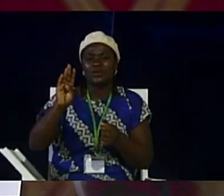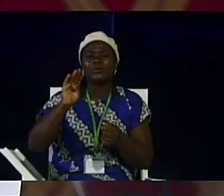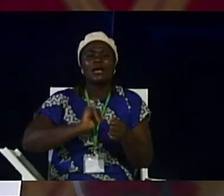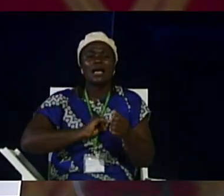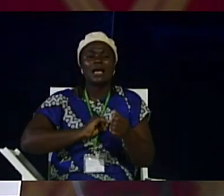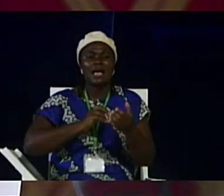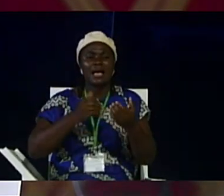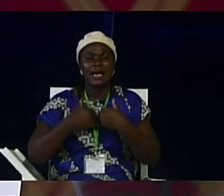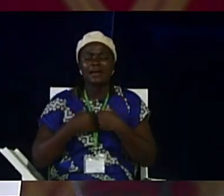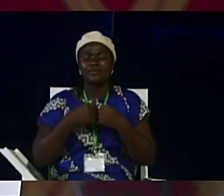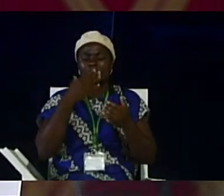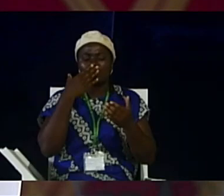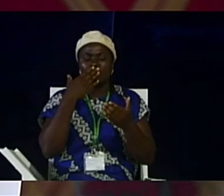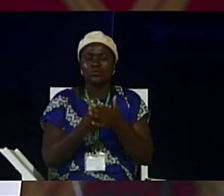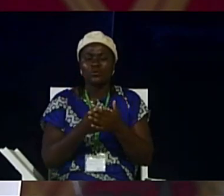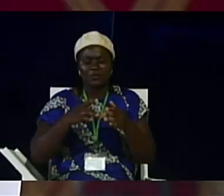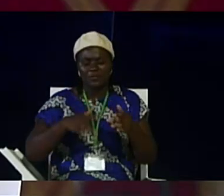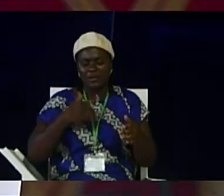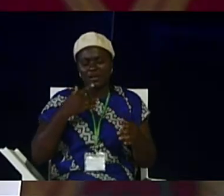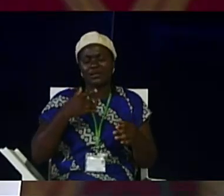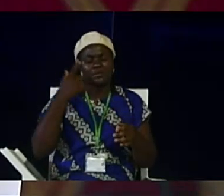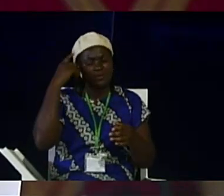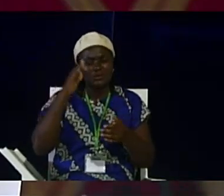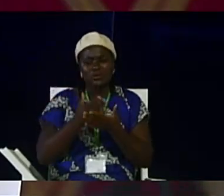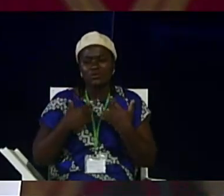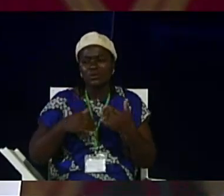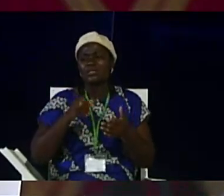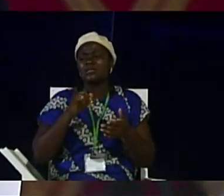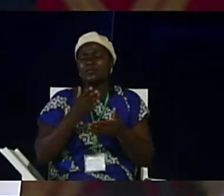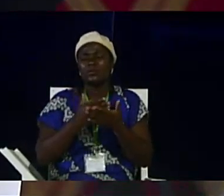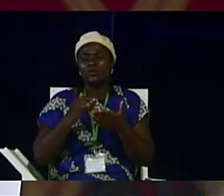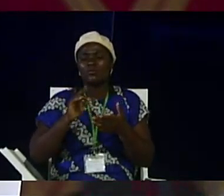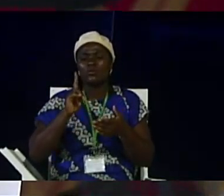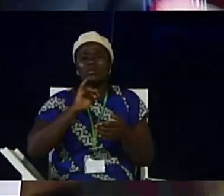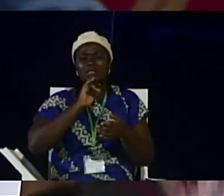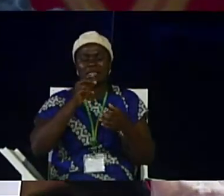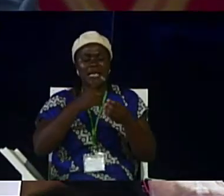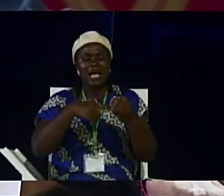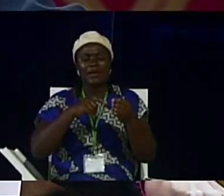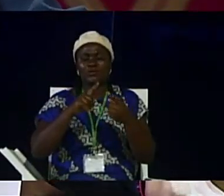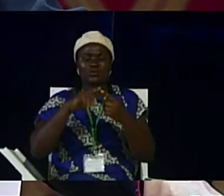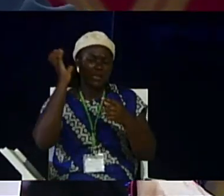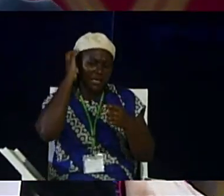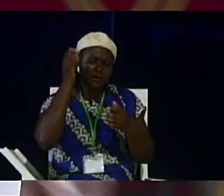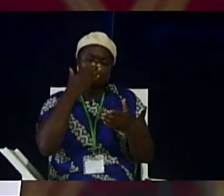good feeling deep within me that someone is about to get a new name.